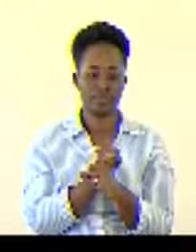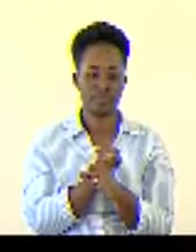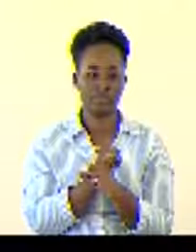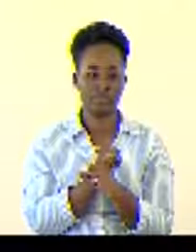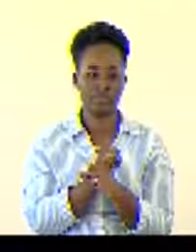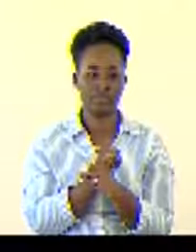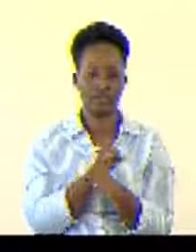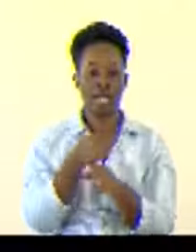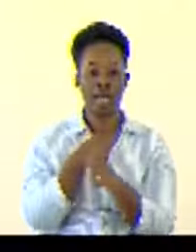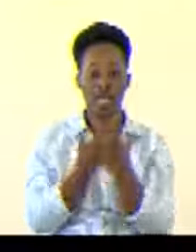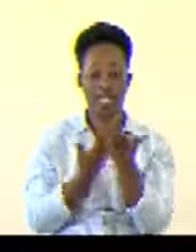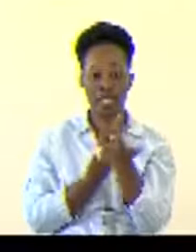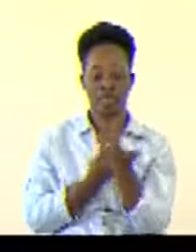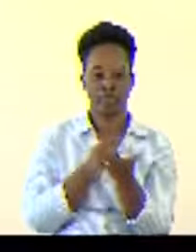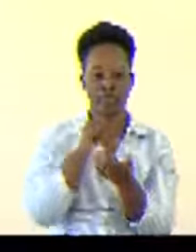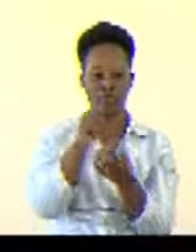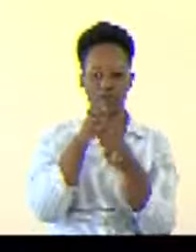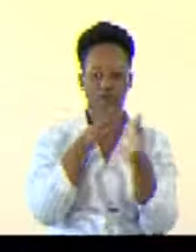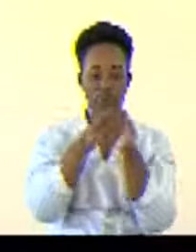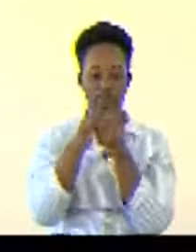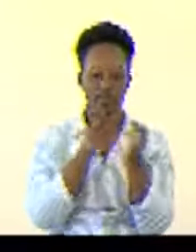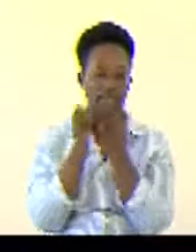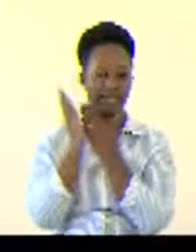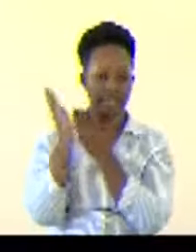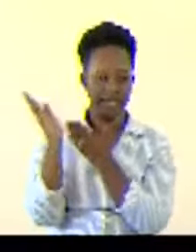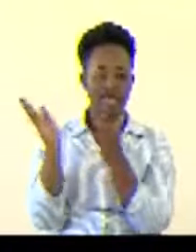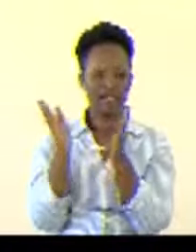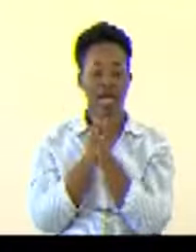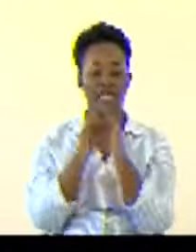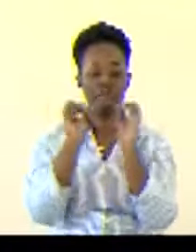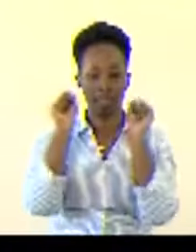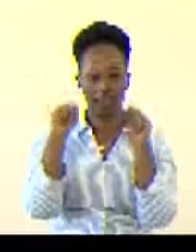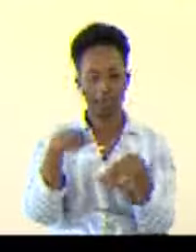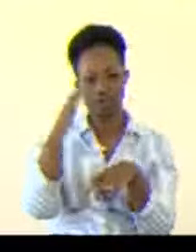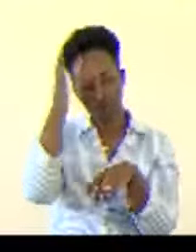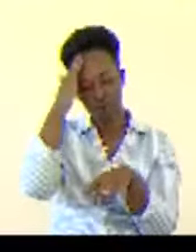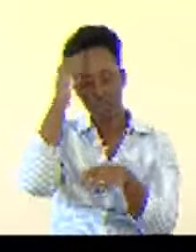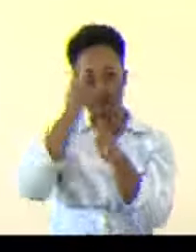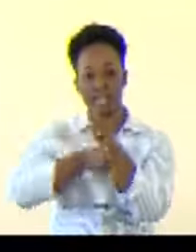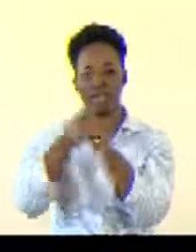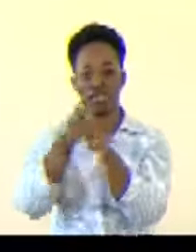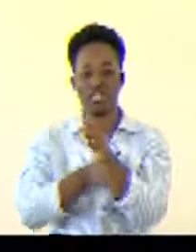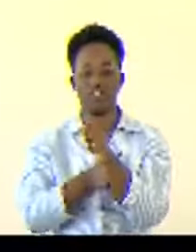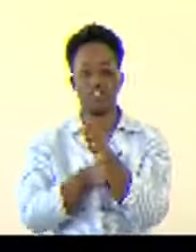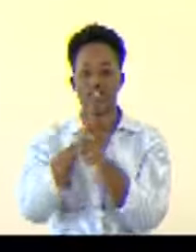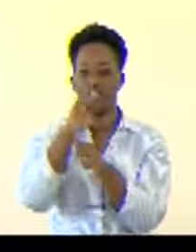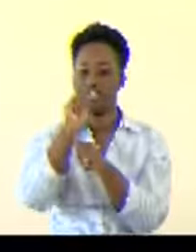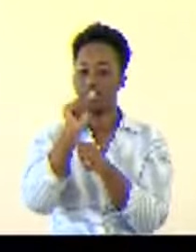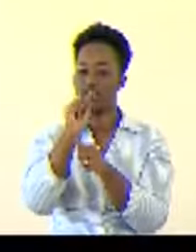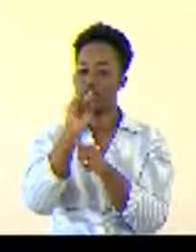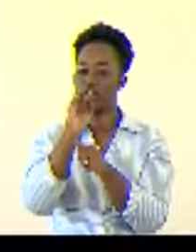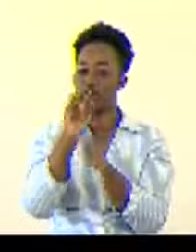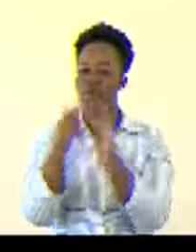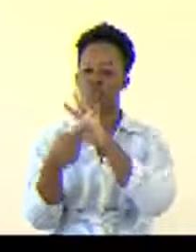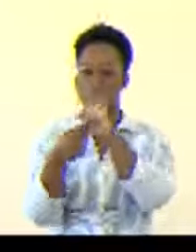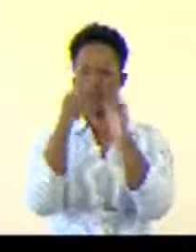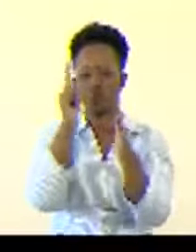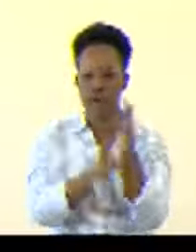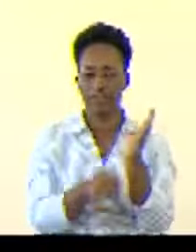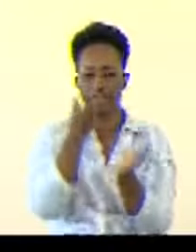I expect you now to explain this and be able to know each ratio shows what, each ratio measures